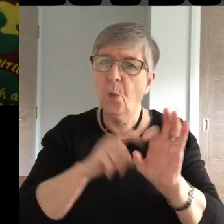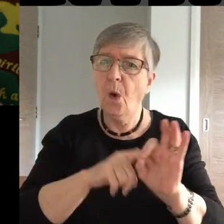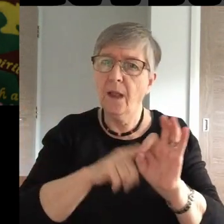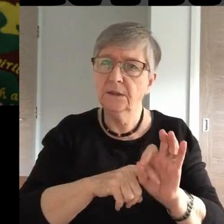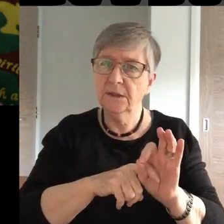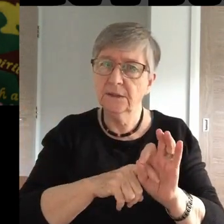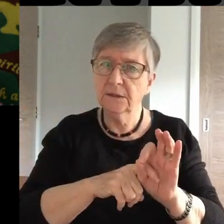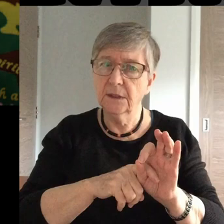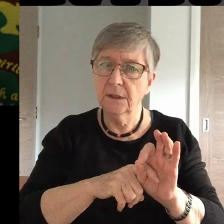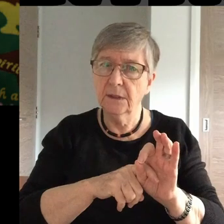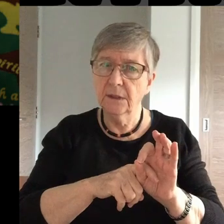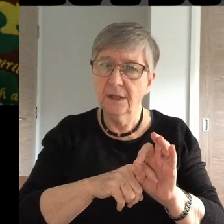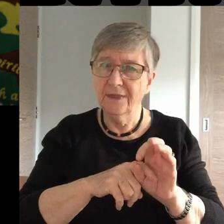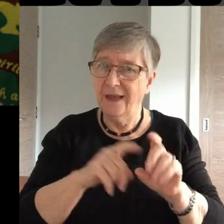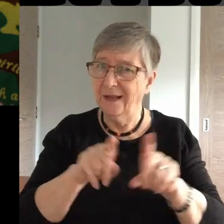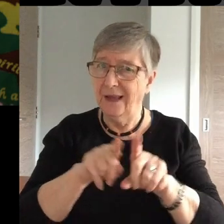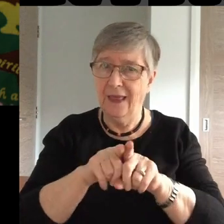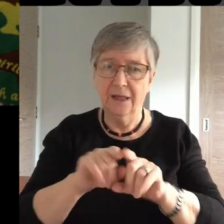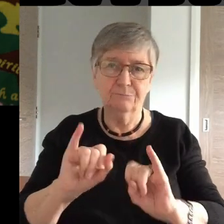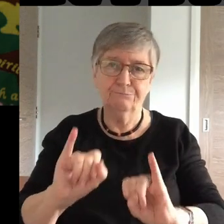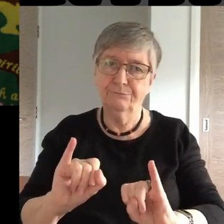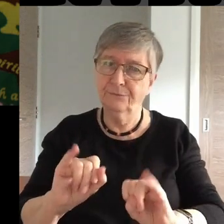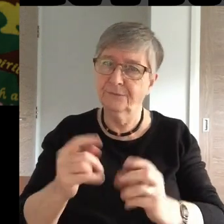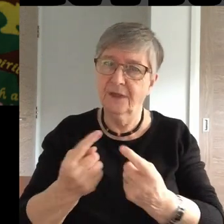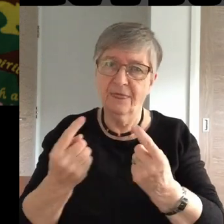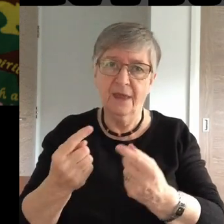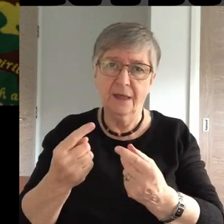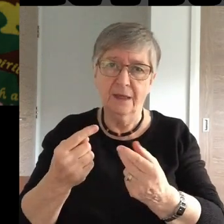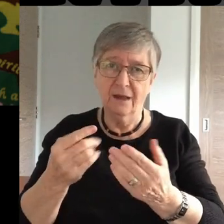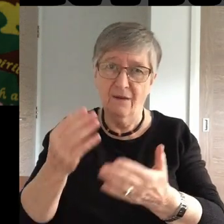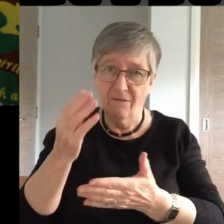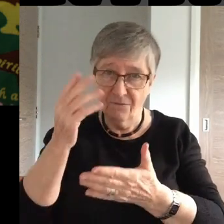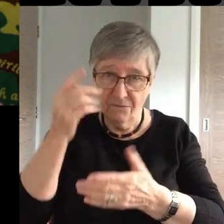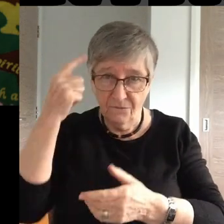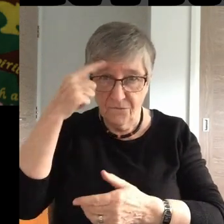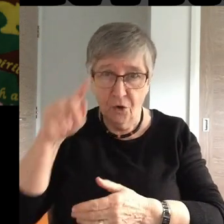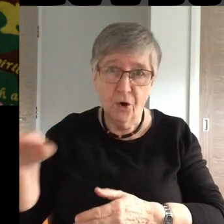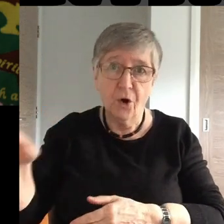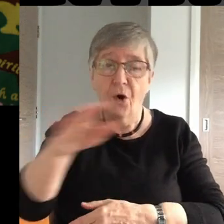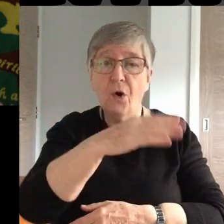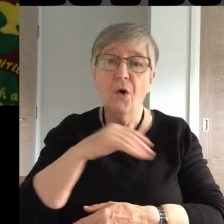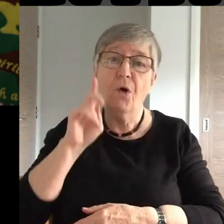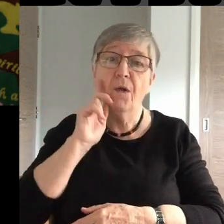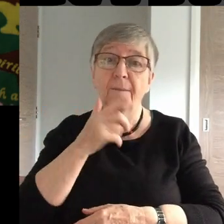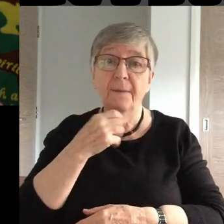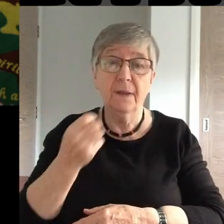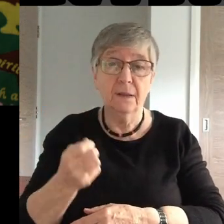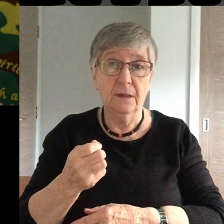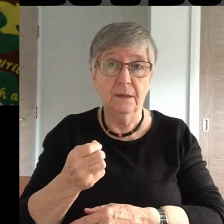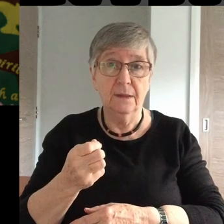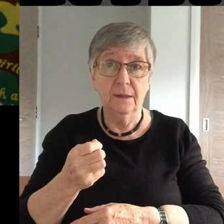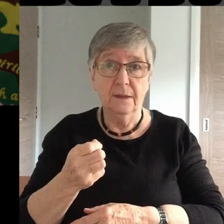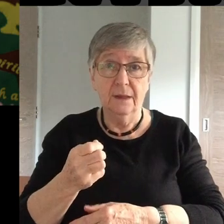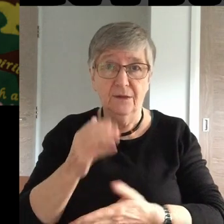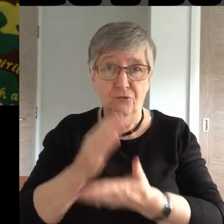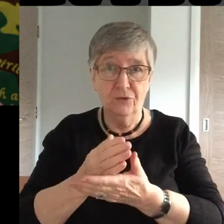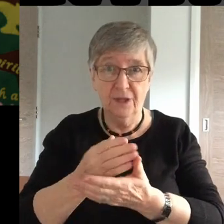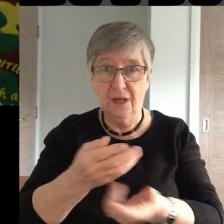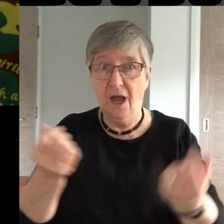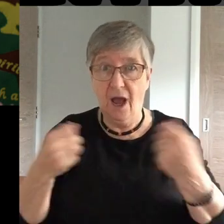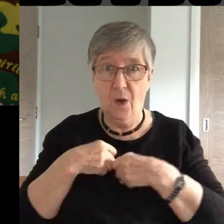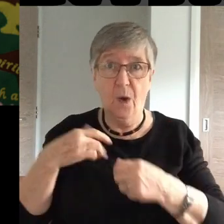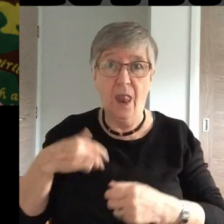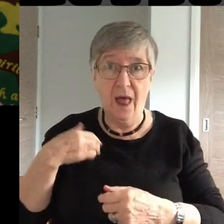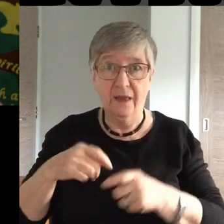qualities that are the thorn on the side of every human being. And they are the subject of a lifelong